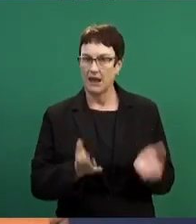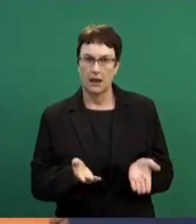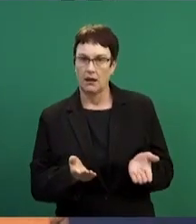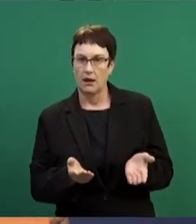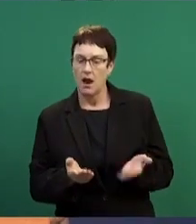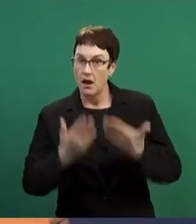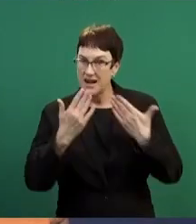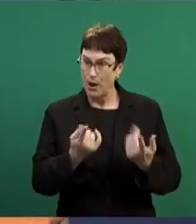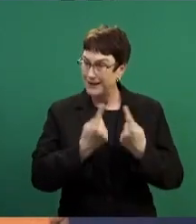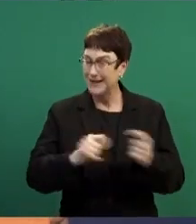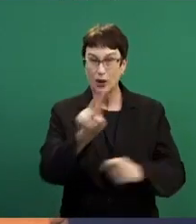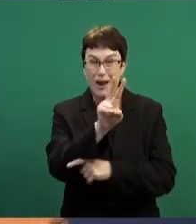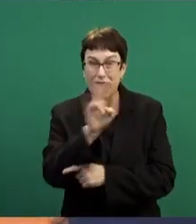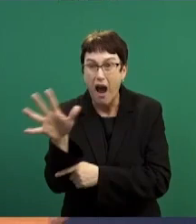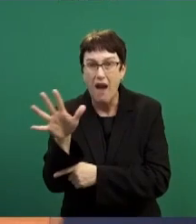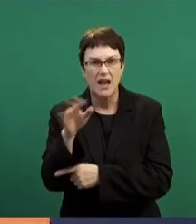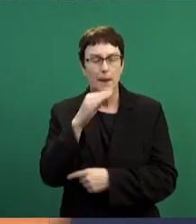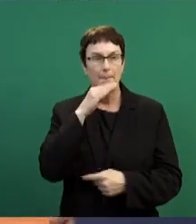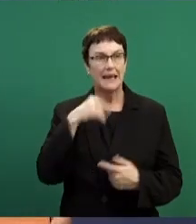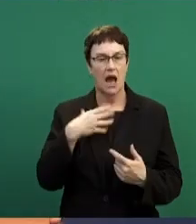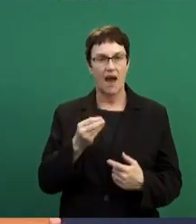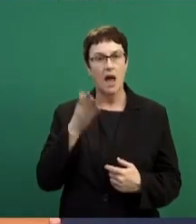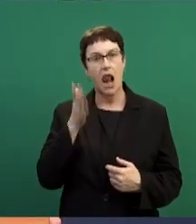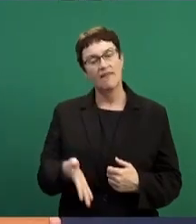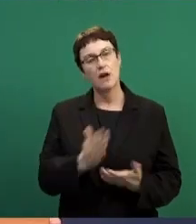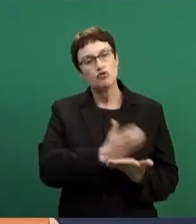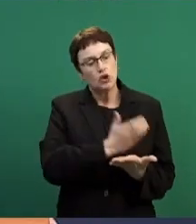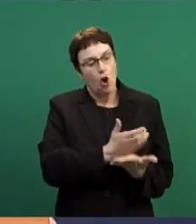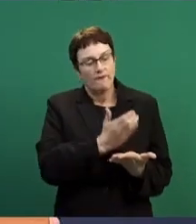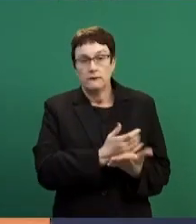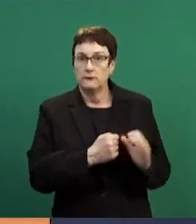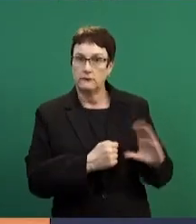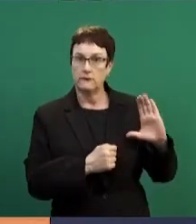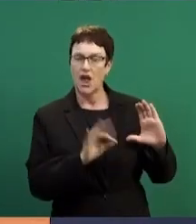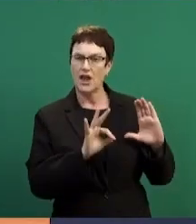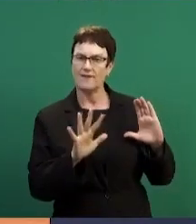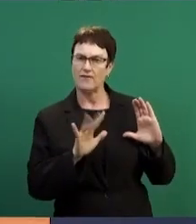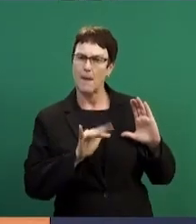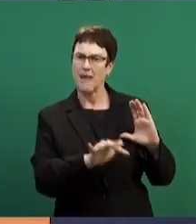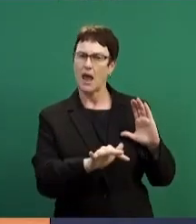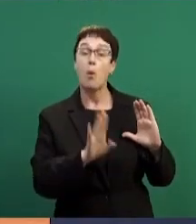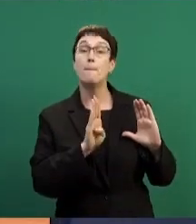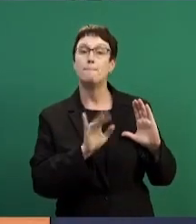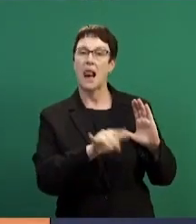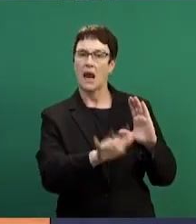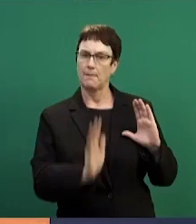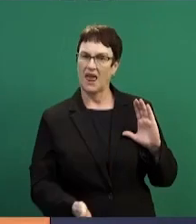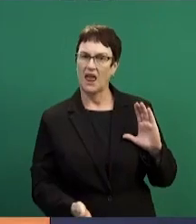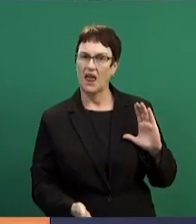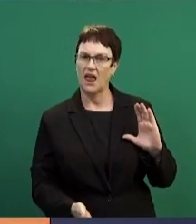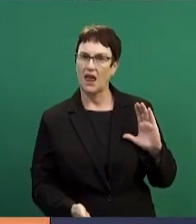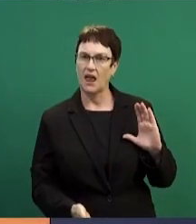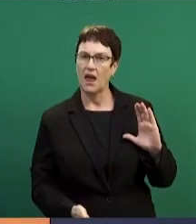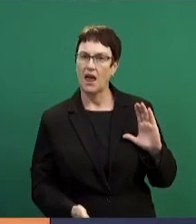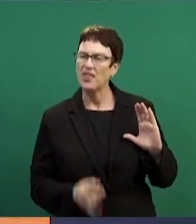now left with $35 billion of reserves. And somebody is going to say, will